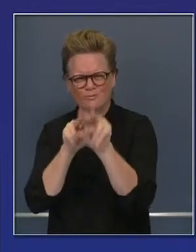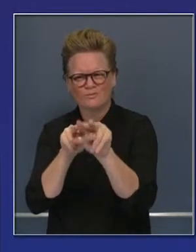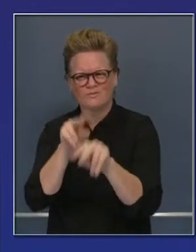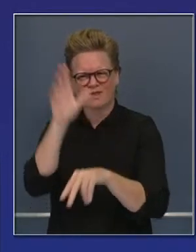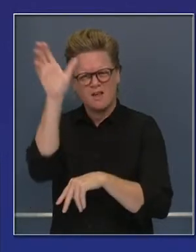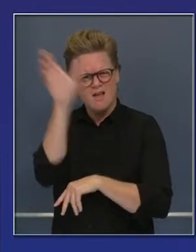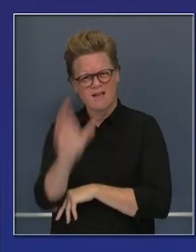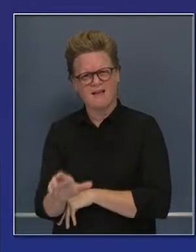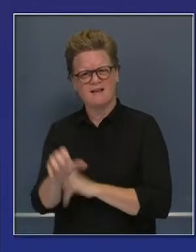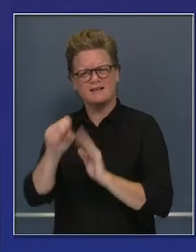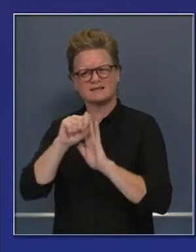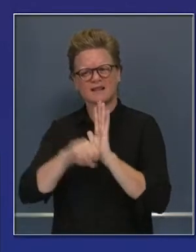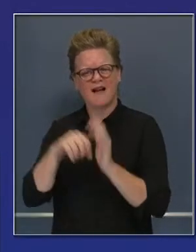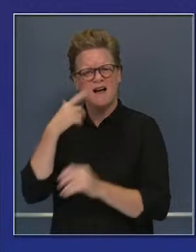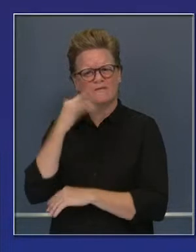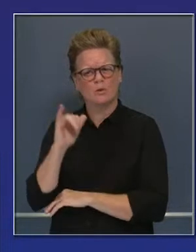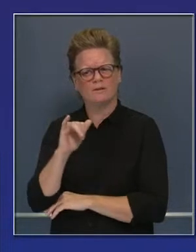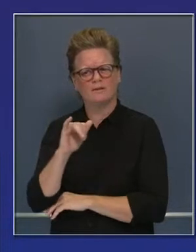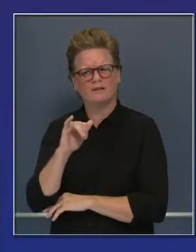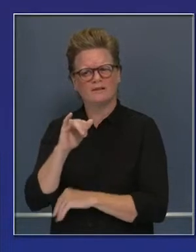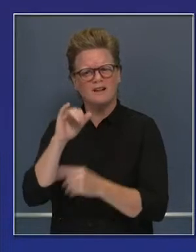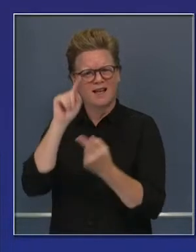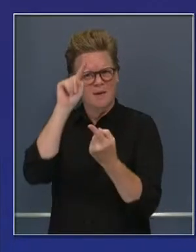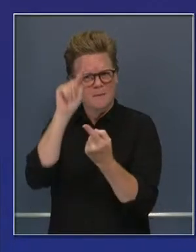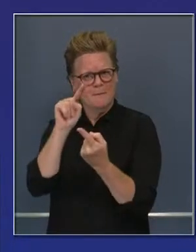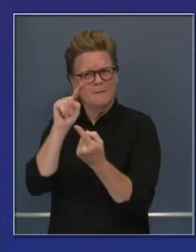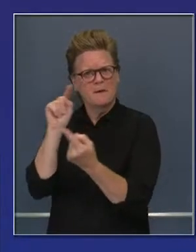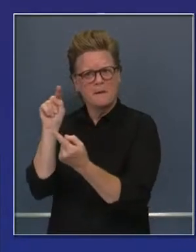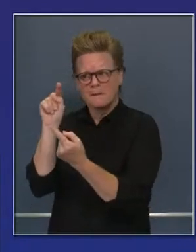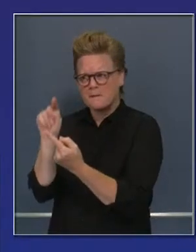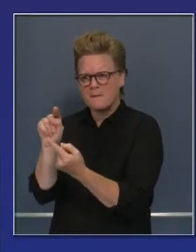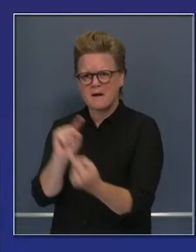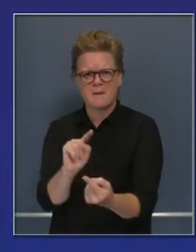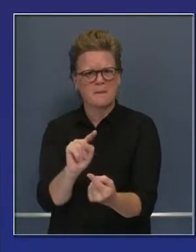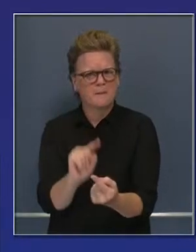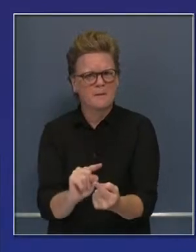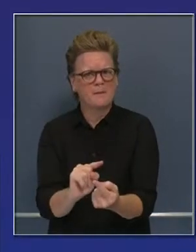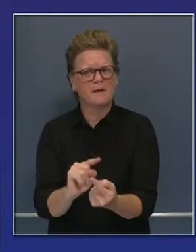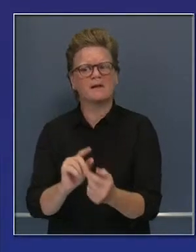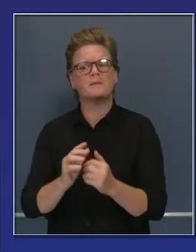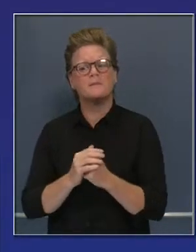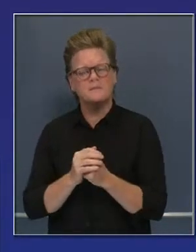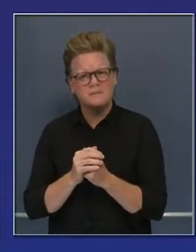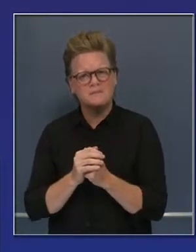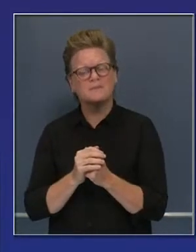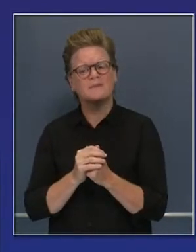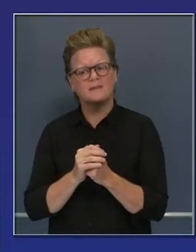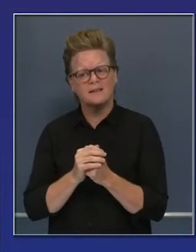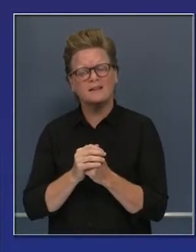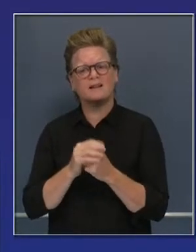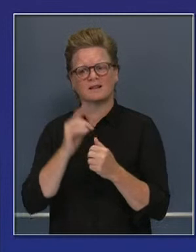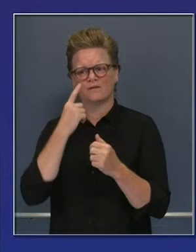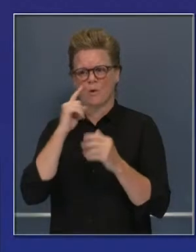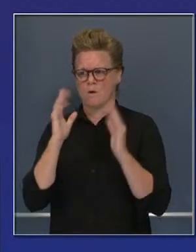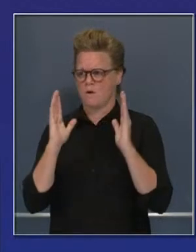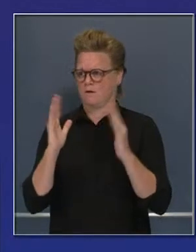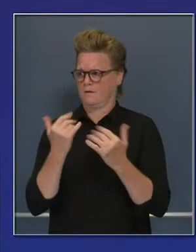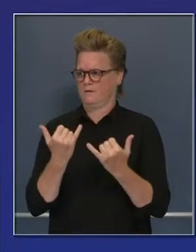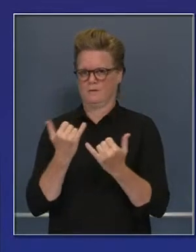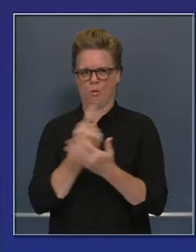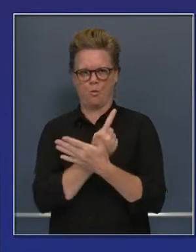5% positivity rates, we now dropping below 4% on the 7-day. We are asked the